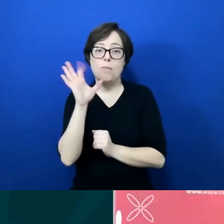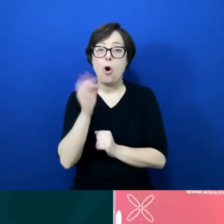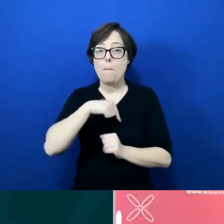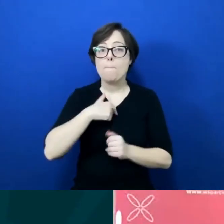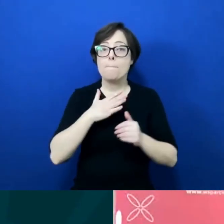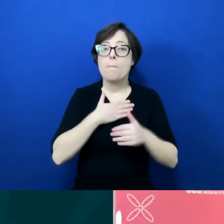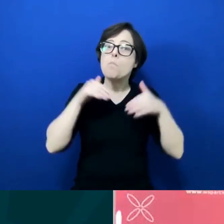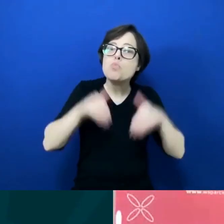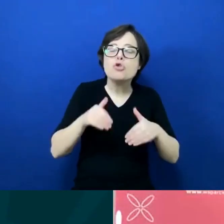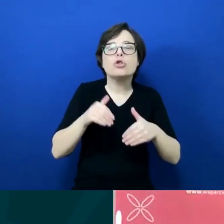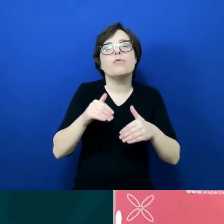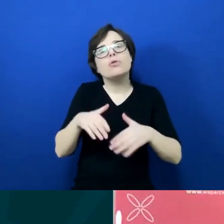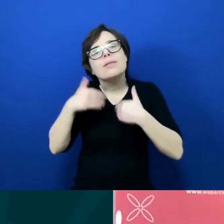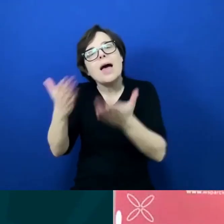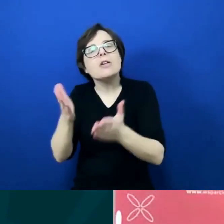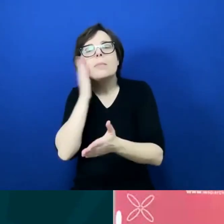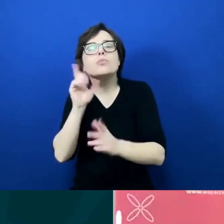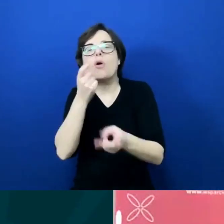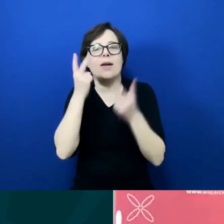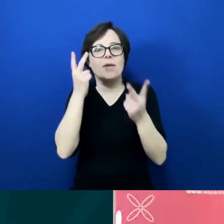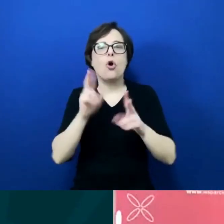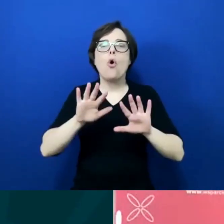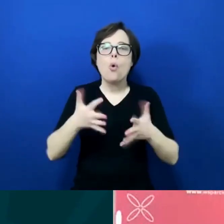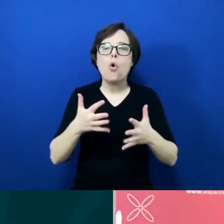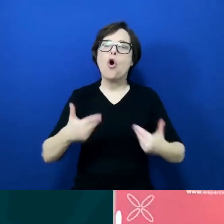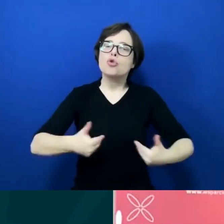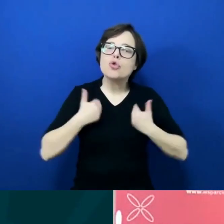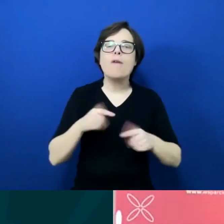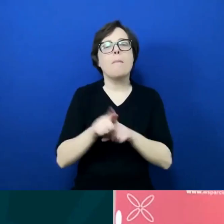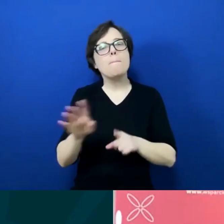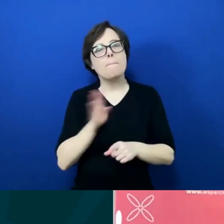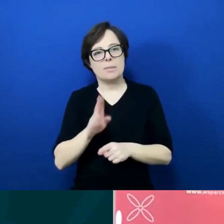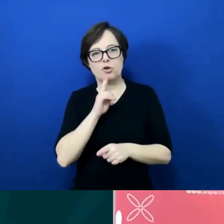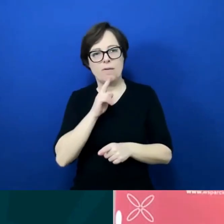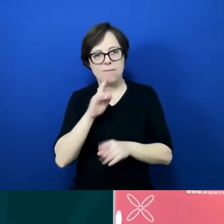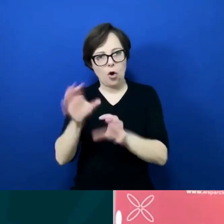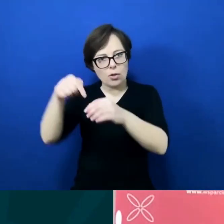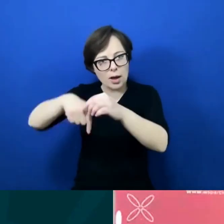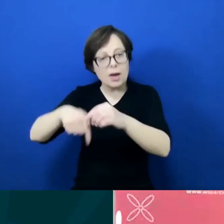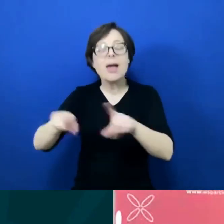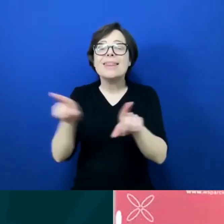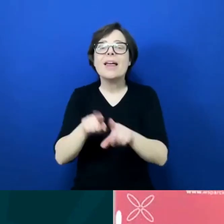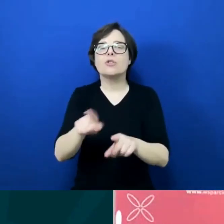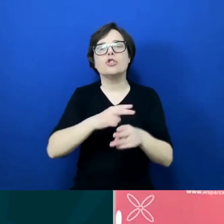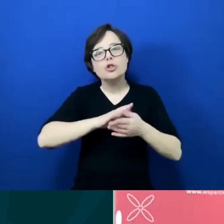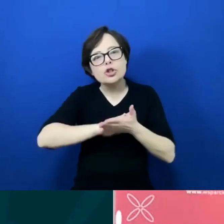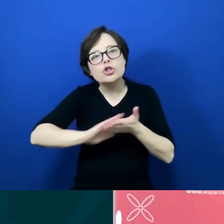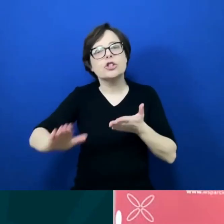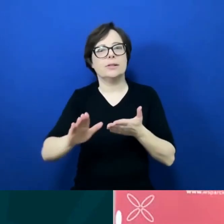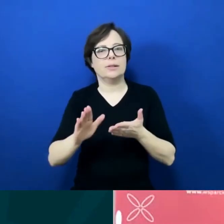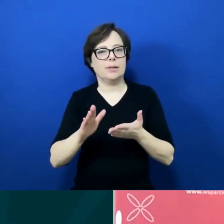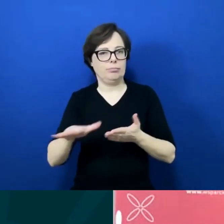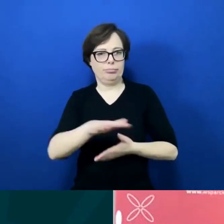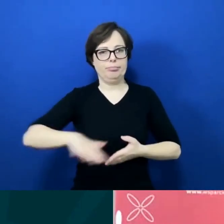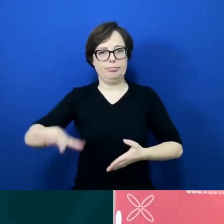incredible opportunity to create for them something that is the most important, that is safe and clean water in their taps and